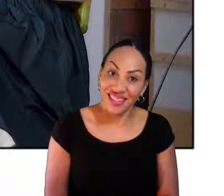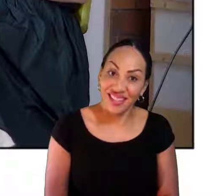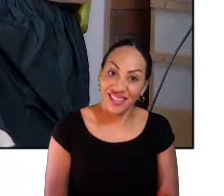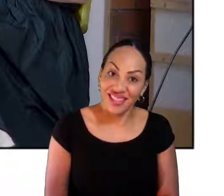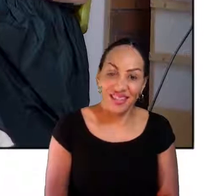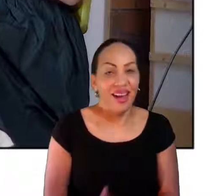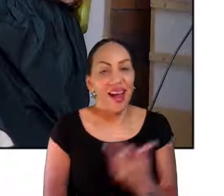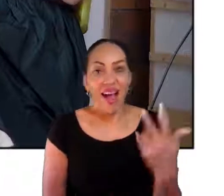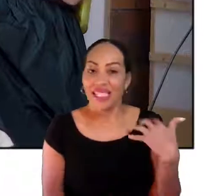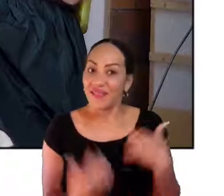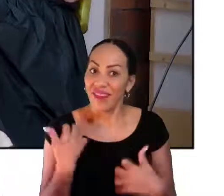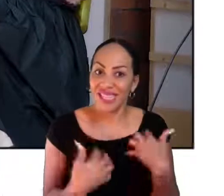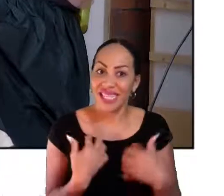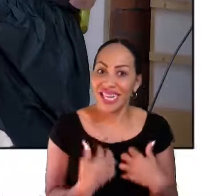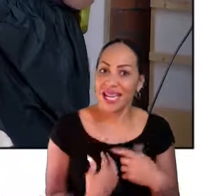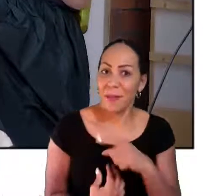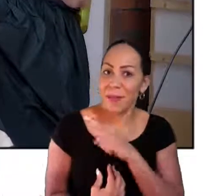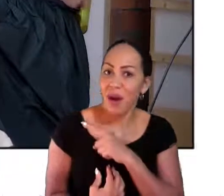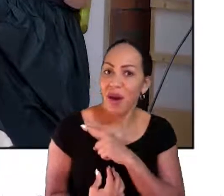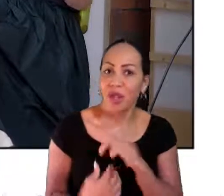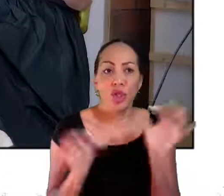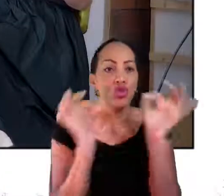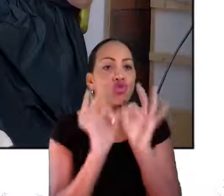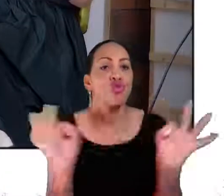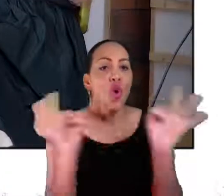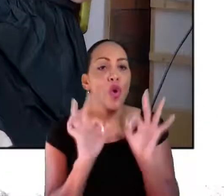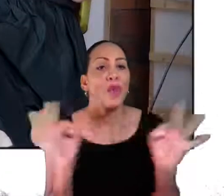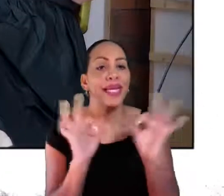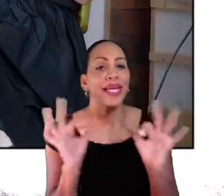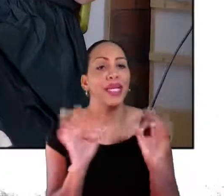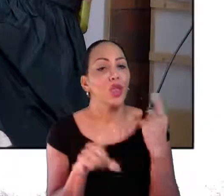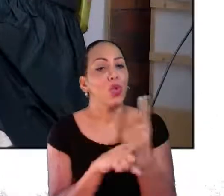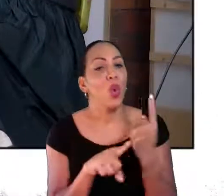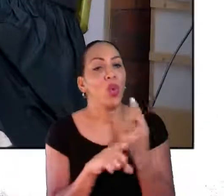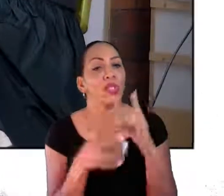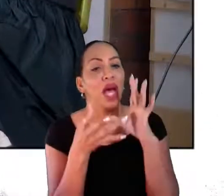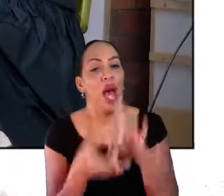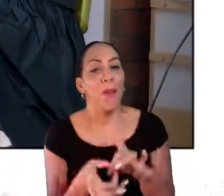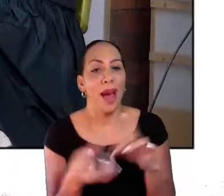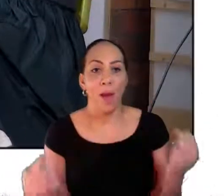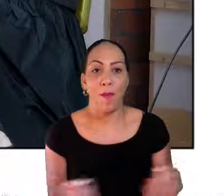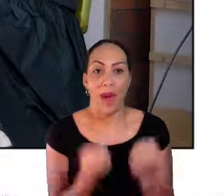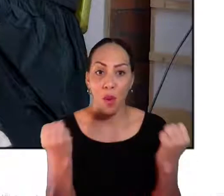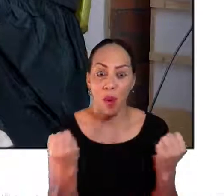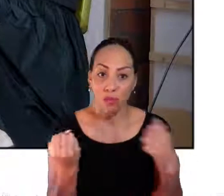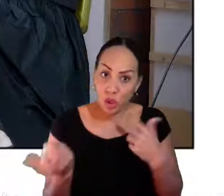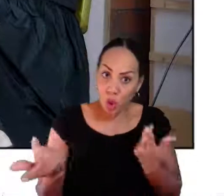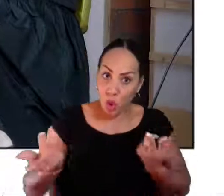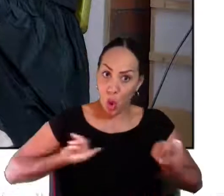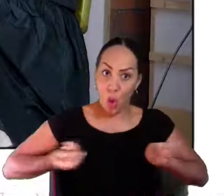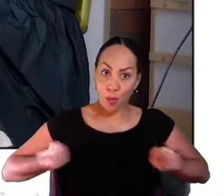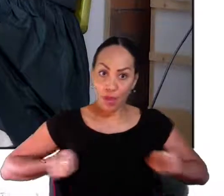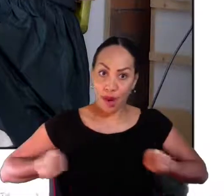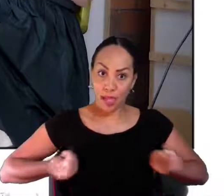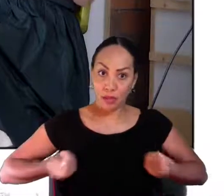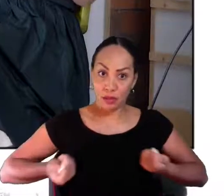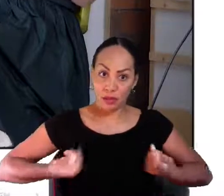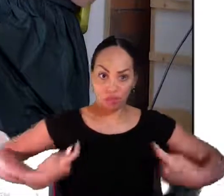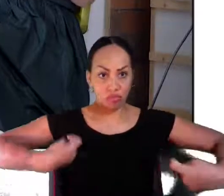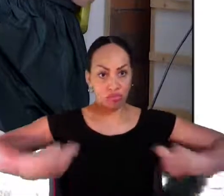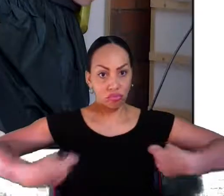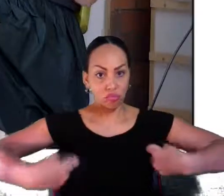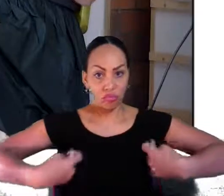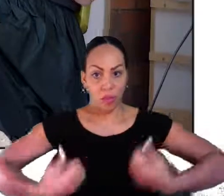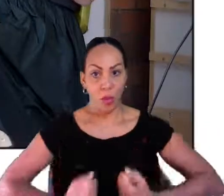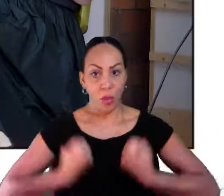talks about. Everybody, we all operate with power. We either have it or we don't, or sometimes we give it away. But the nature of